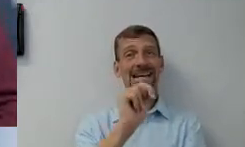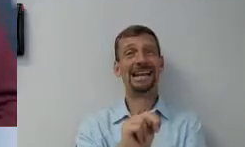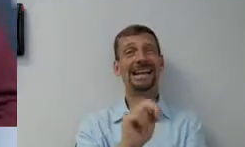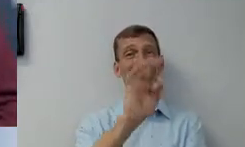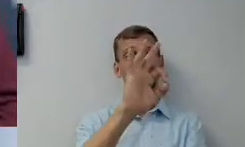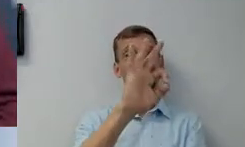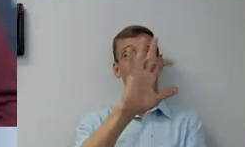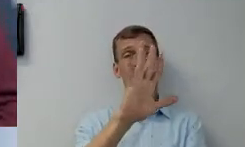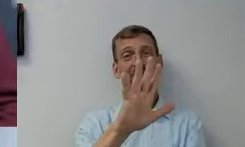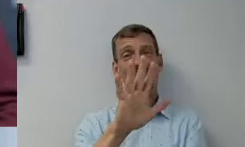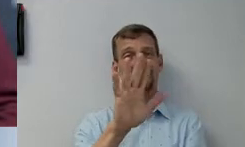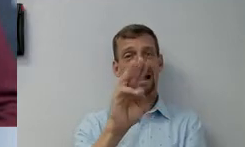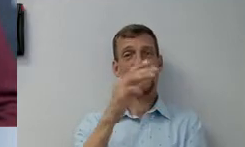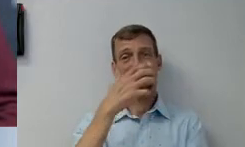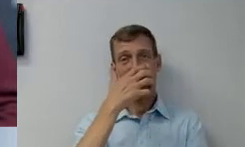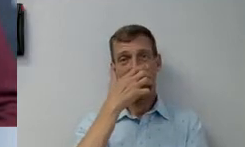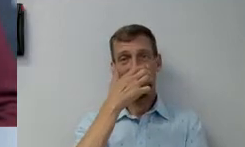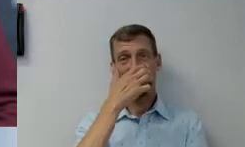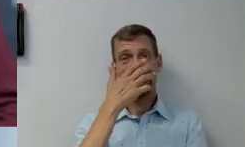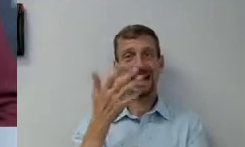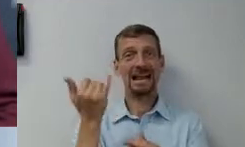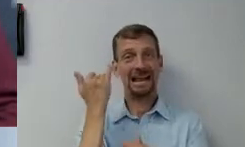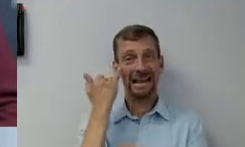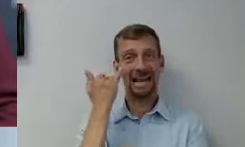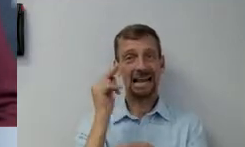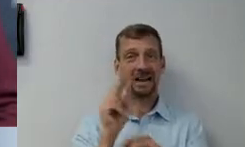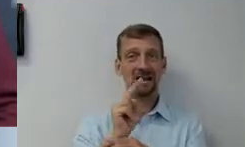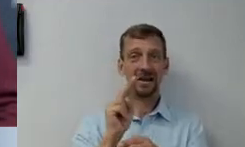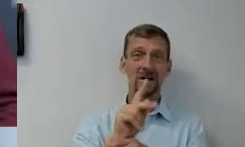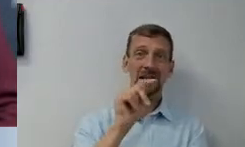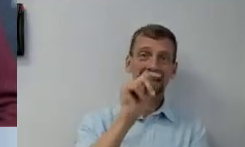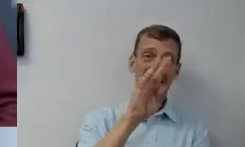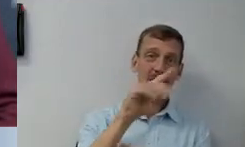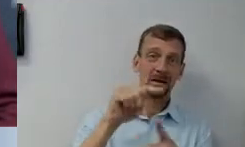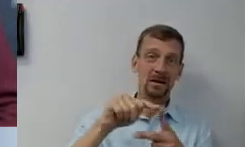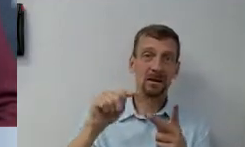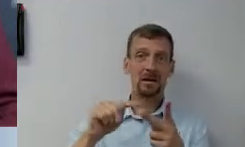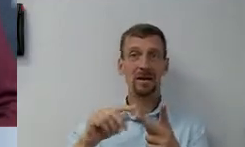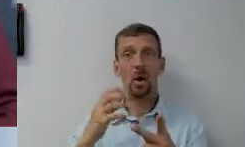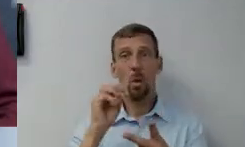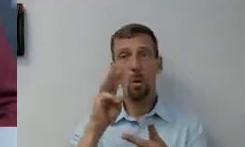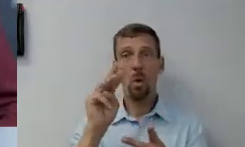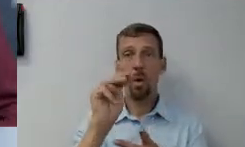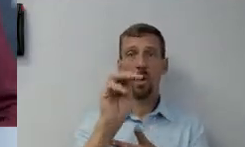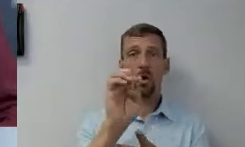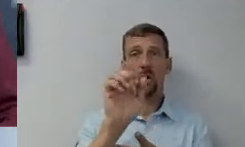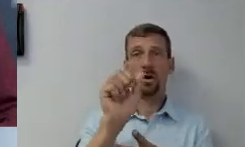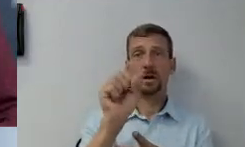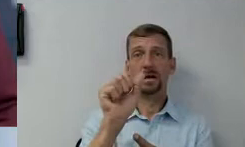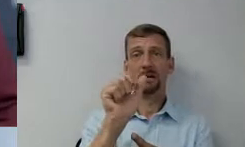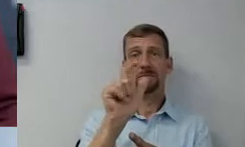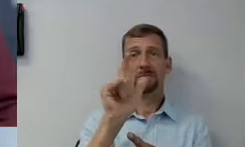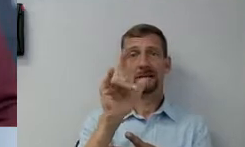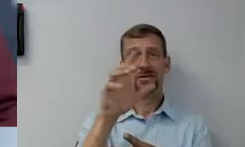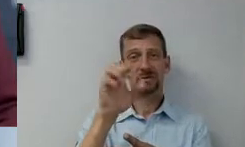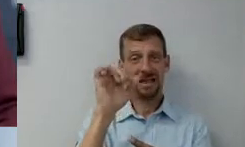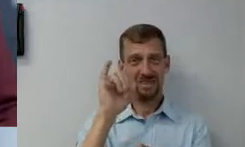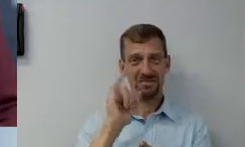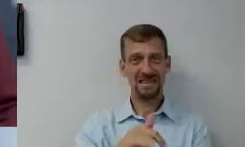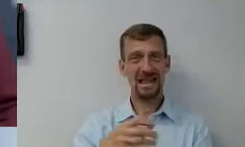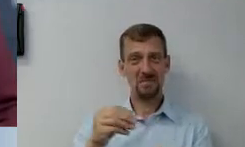Generally, if you're treating patients with tuberculosis or measles or some type of virus or disease